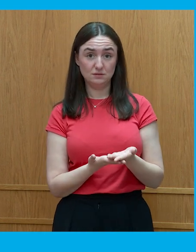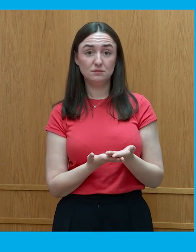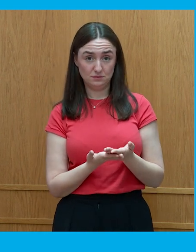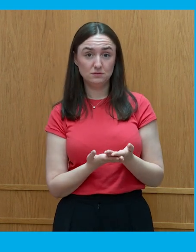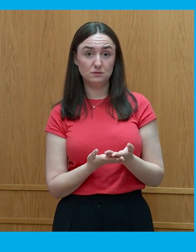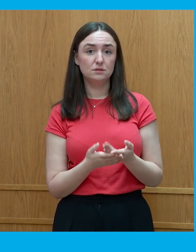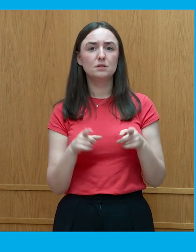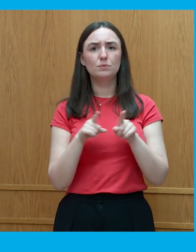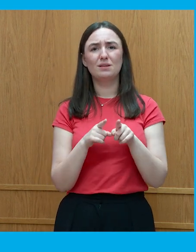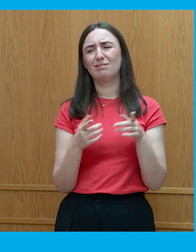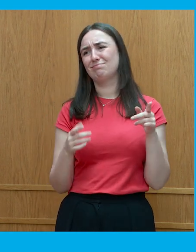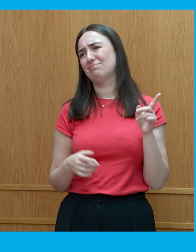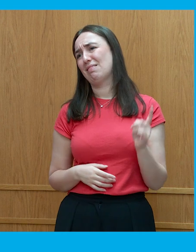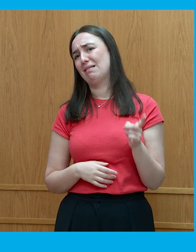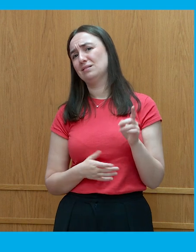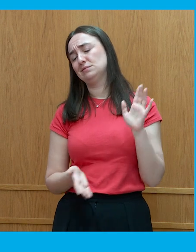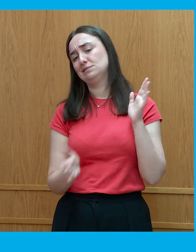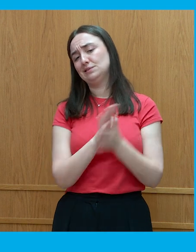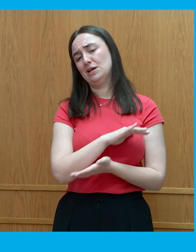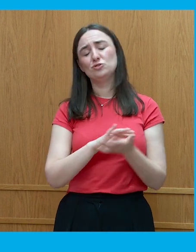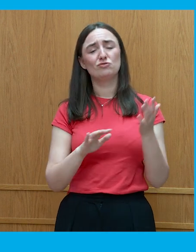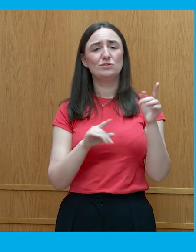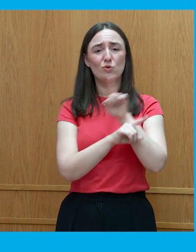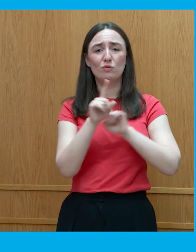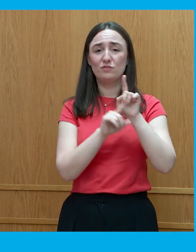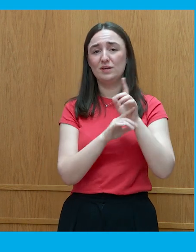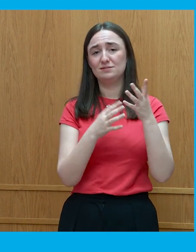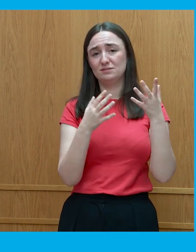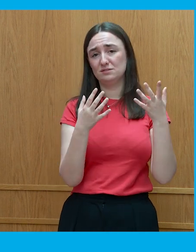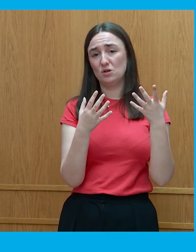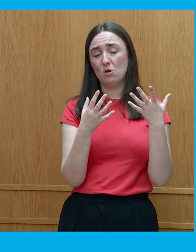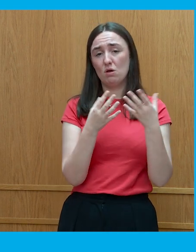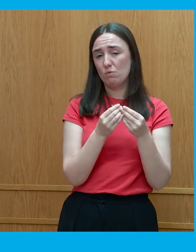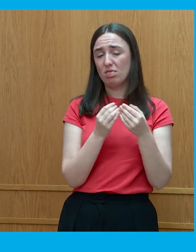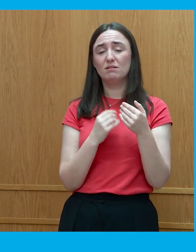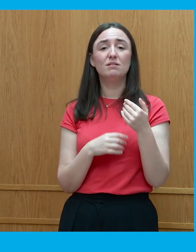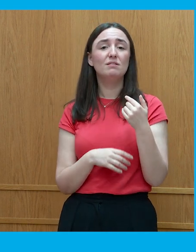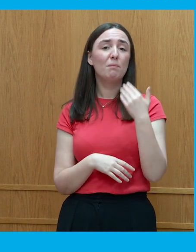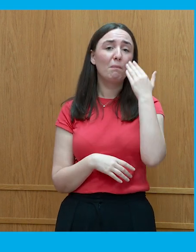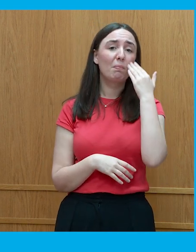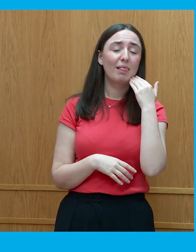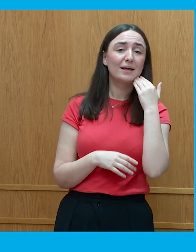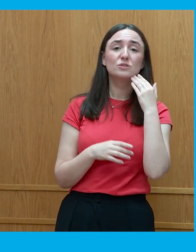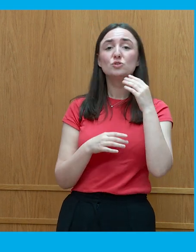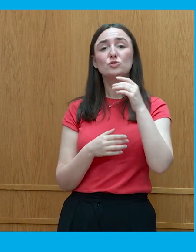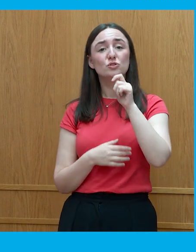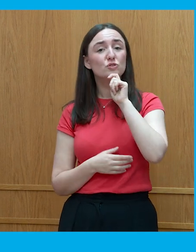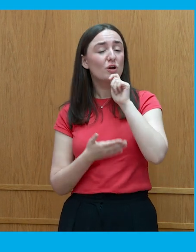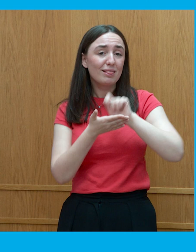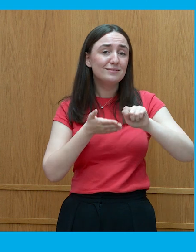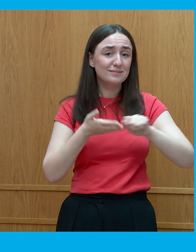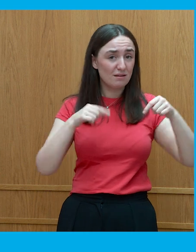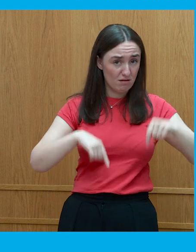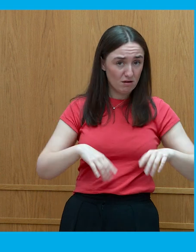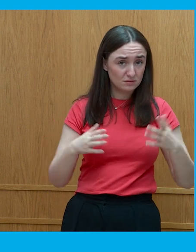what was it, disastrous conference with the black journalists here, and